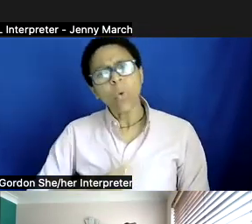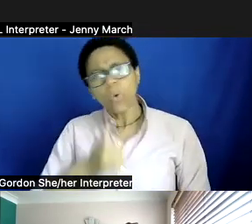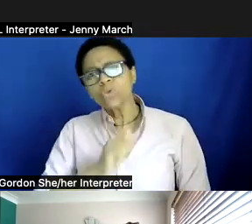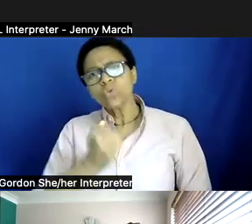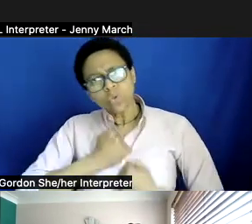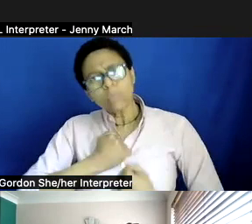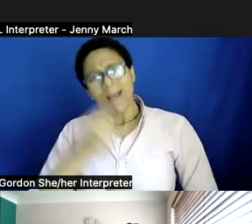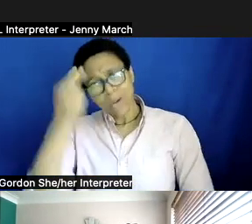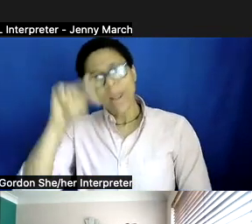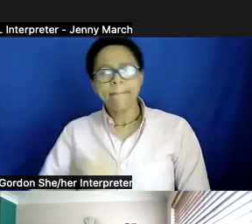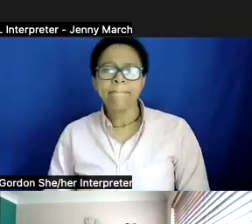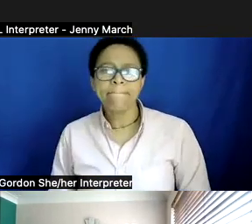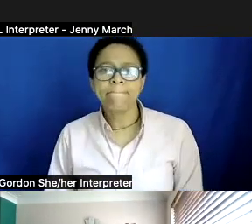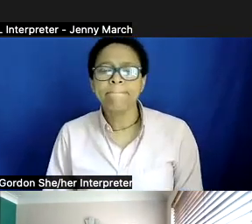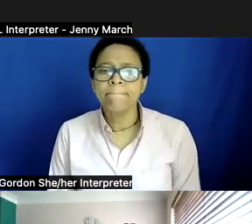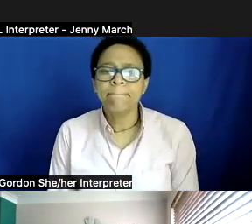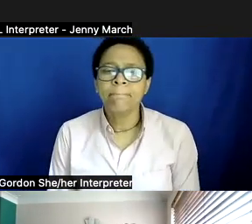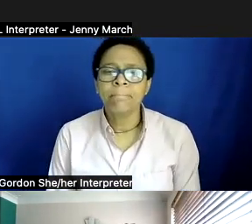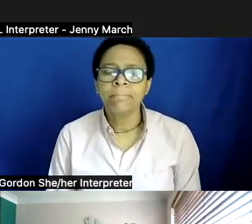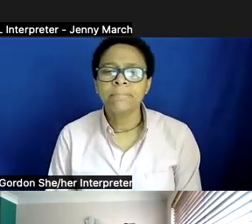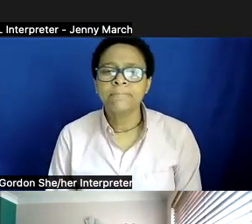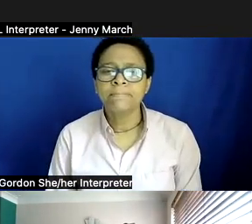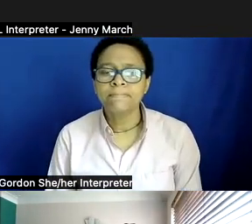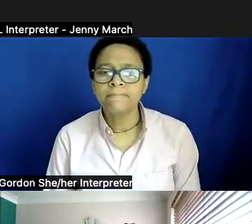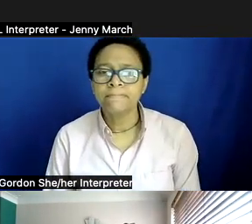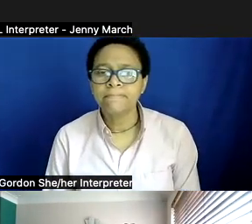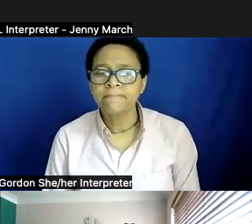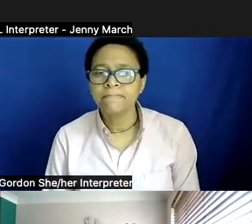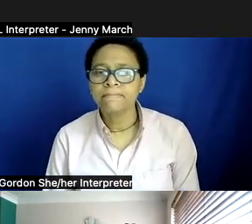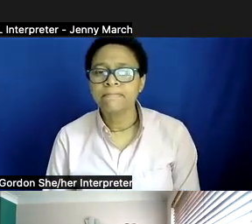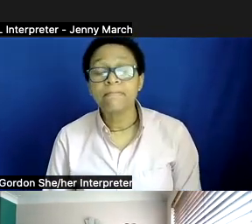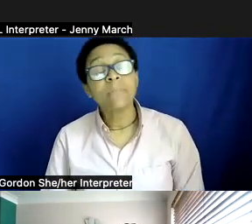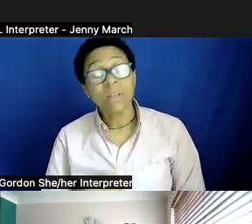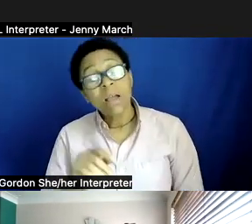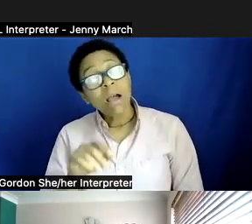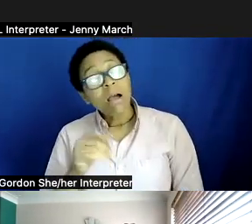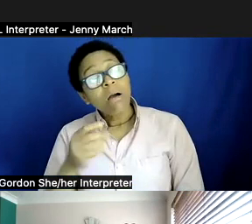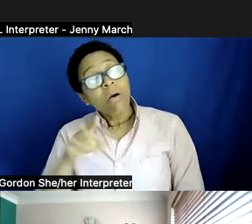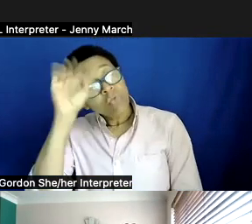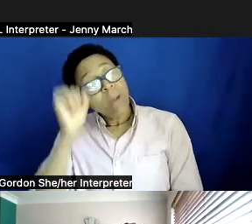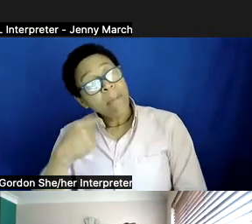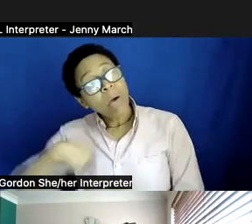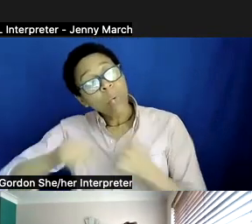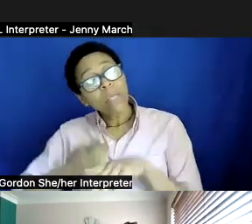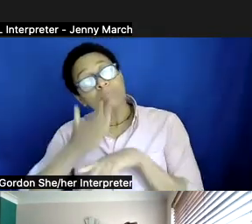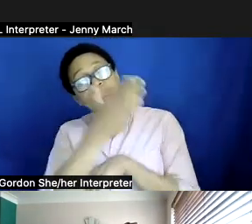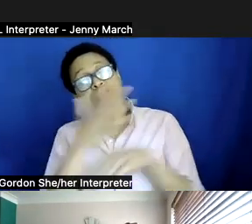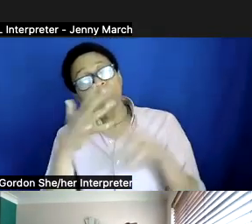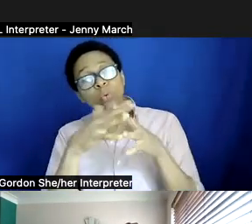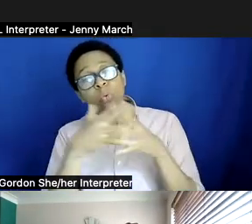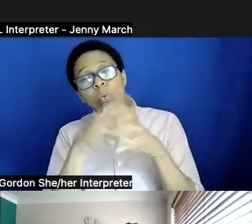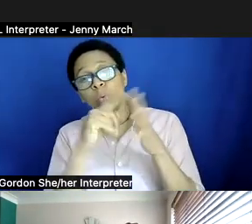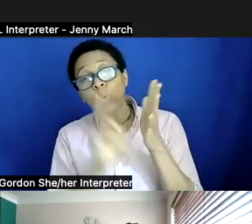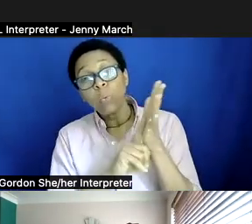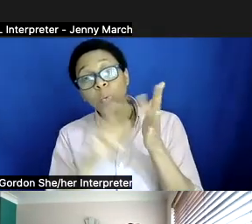I was like, I really want to be named. I think like that trip to Welcome really kind of opened our eyes up to some pitfalls of it, and I think